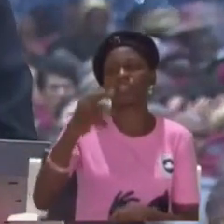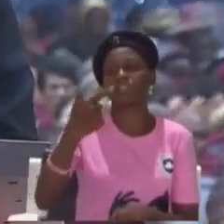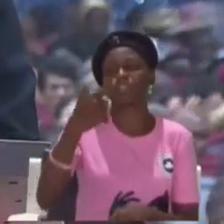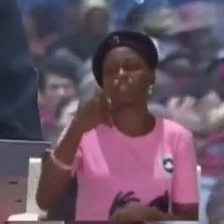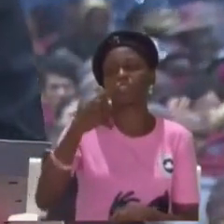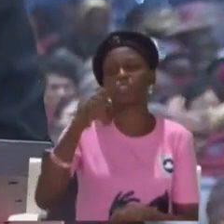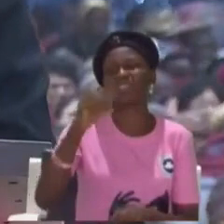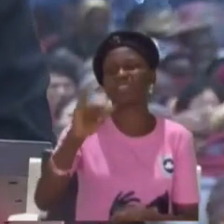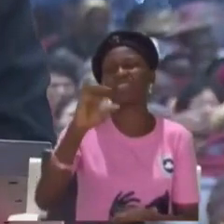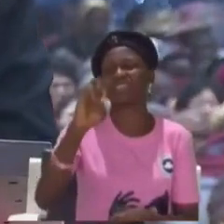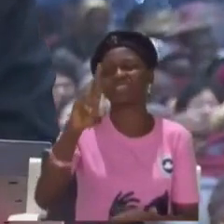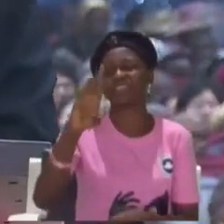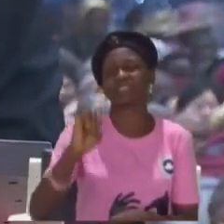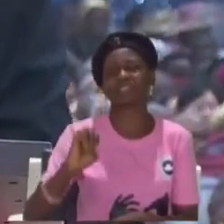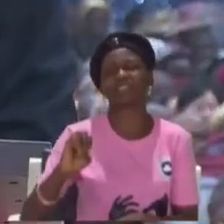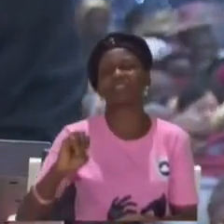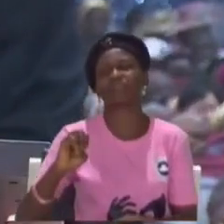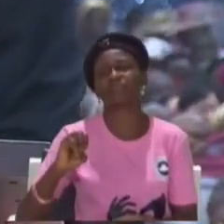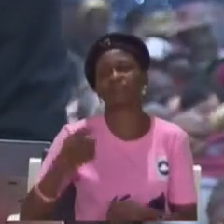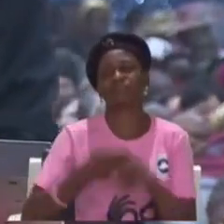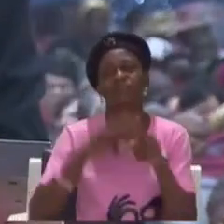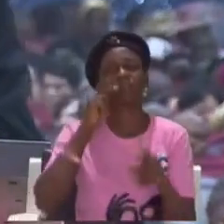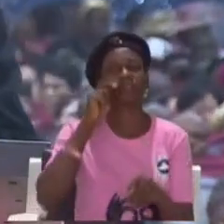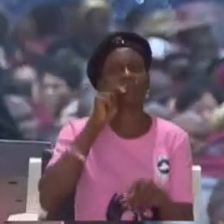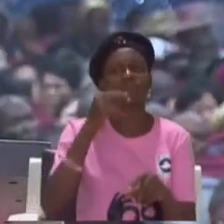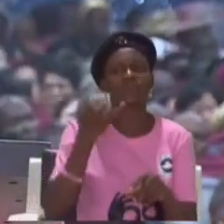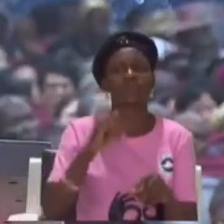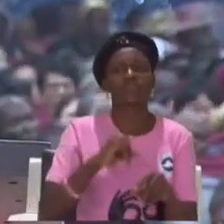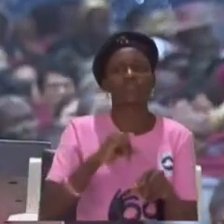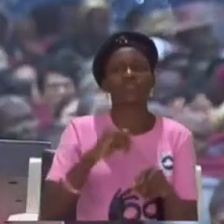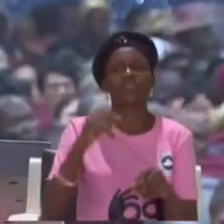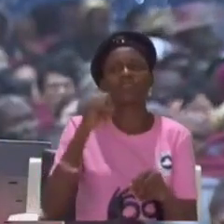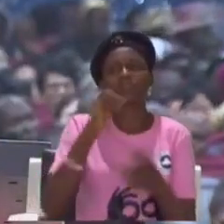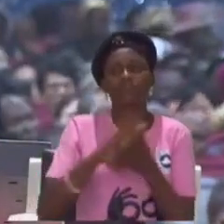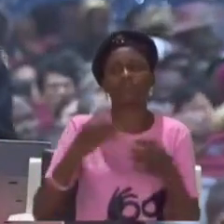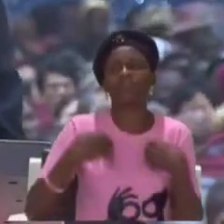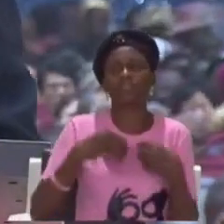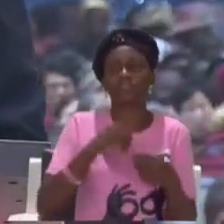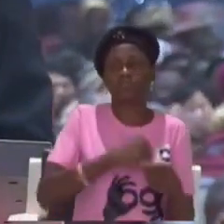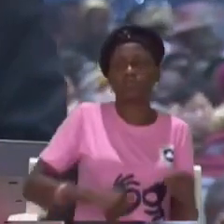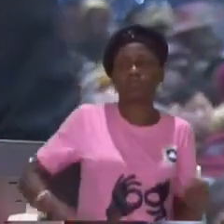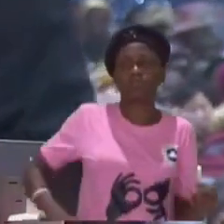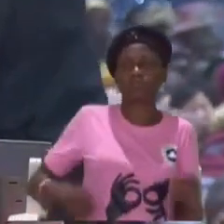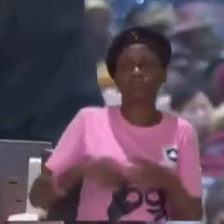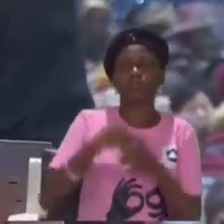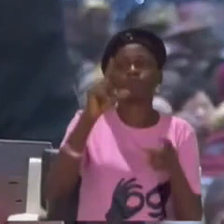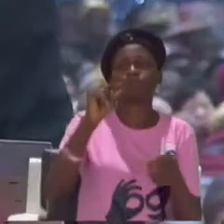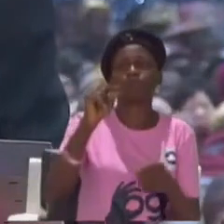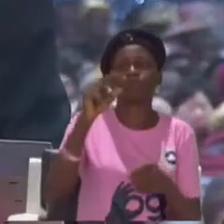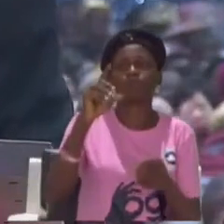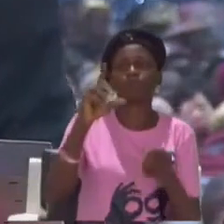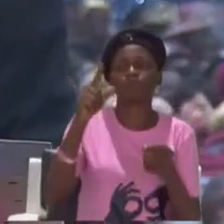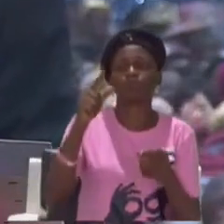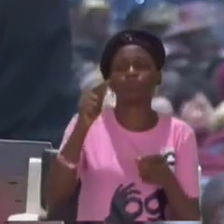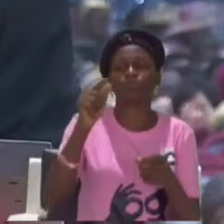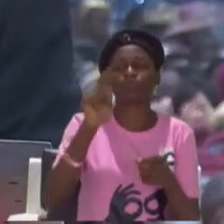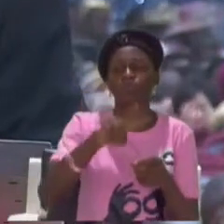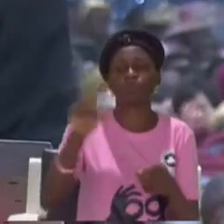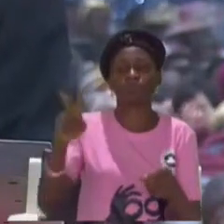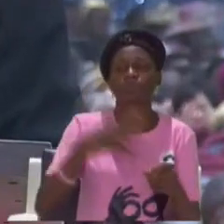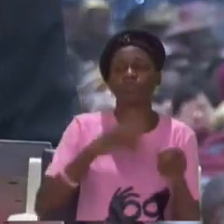from Nigeria. The wife had a surgery in 2022 and developed